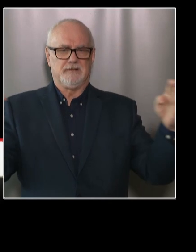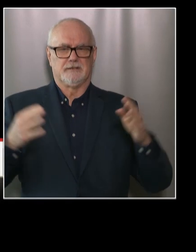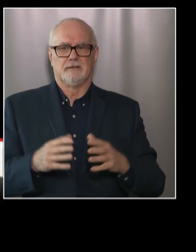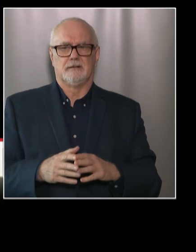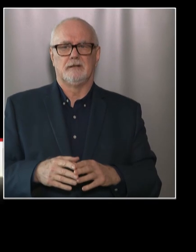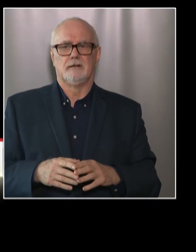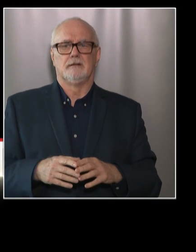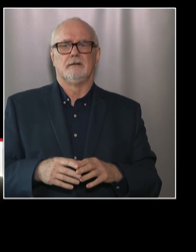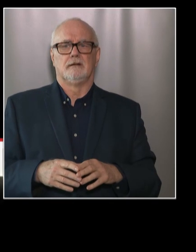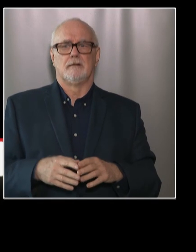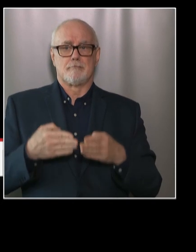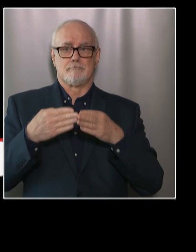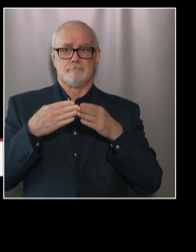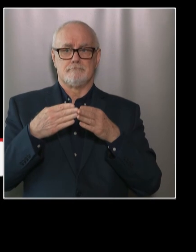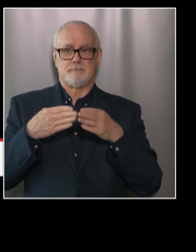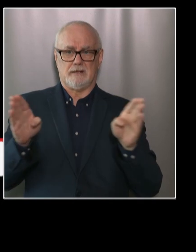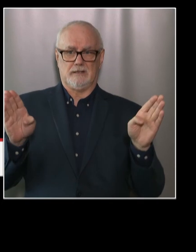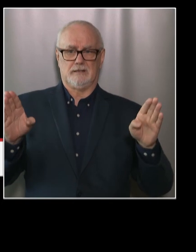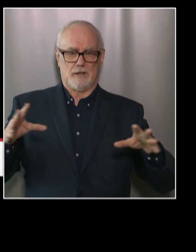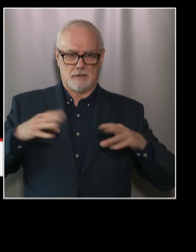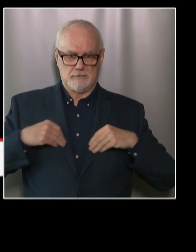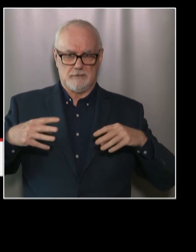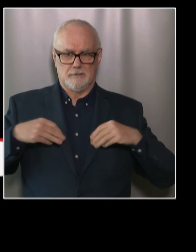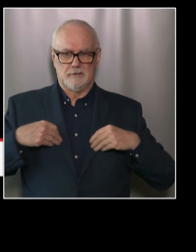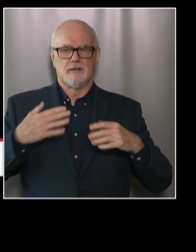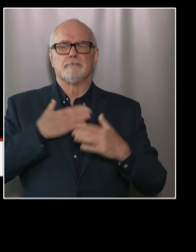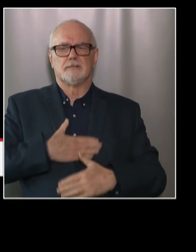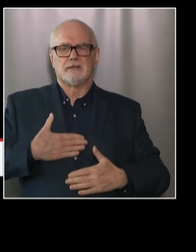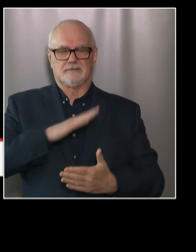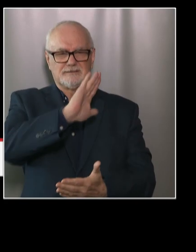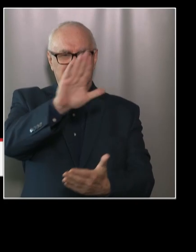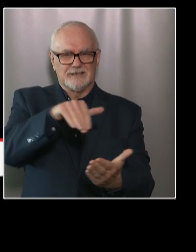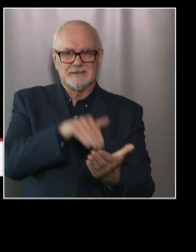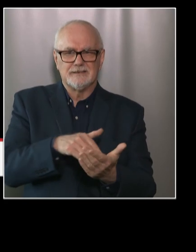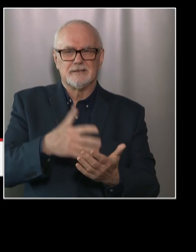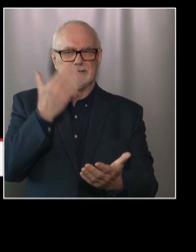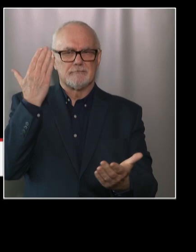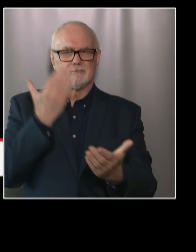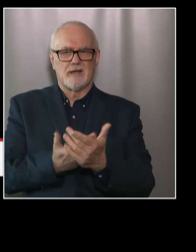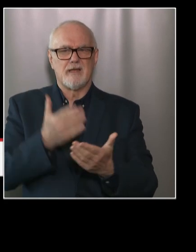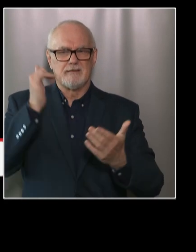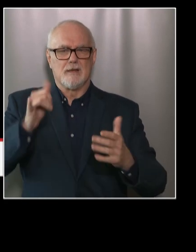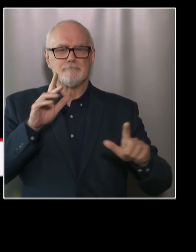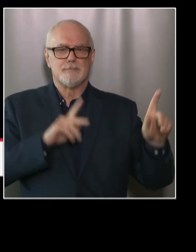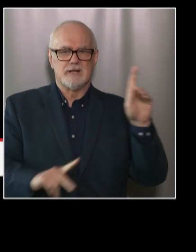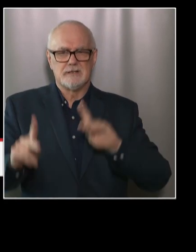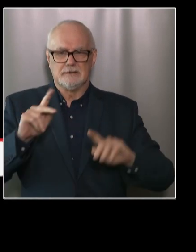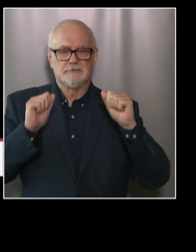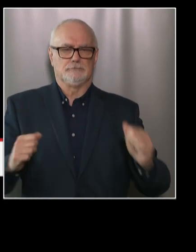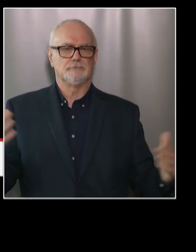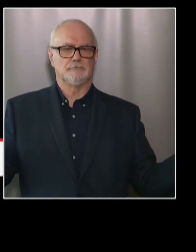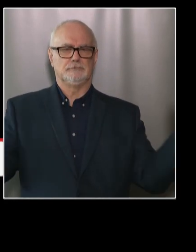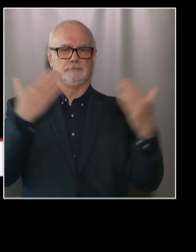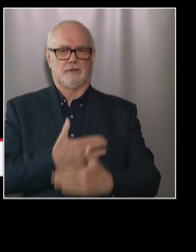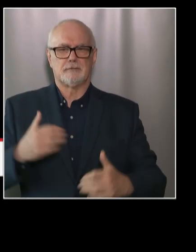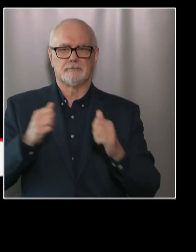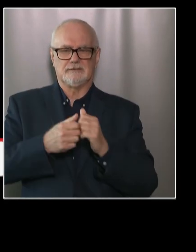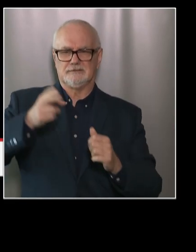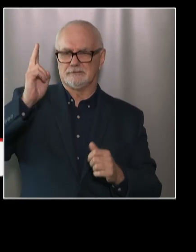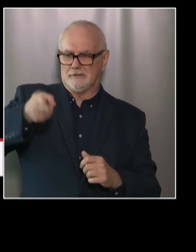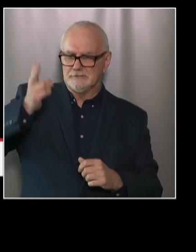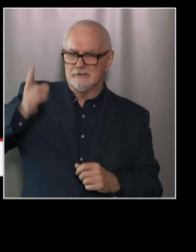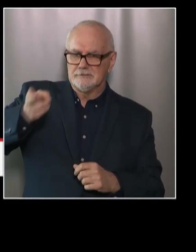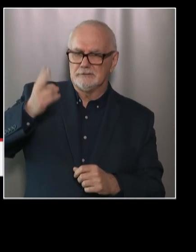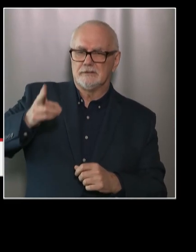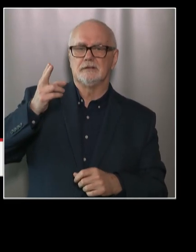that the district can deliver state-of-the-art public facilities within a historically significant site. That includes a